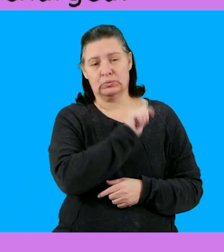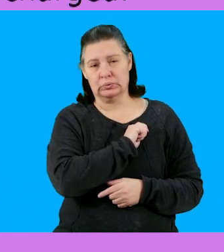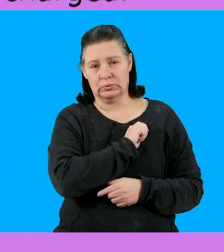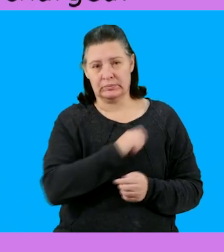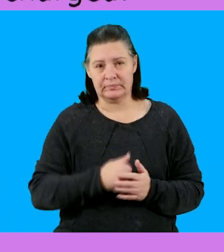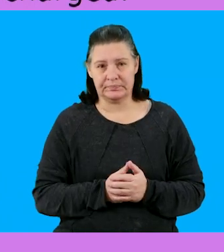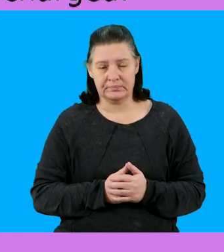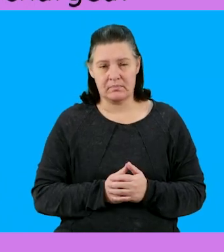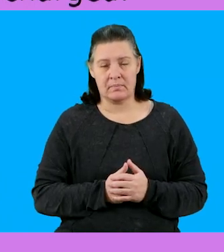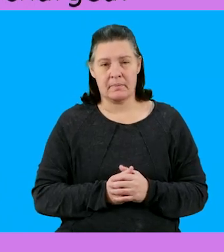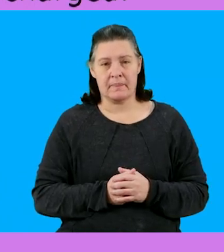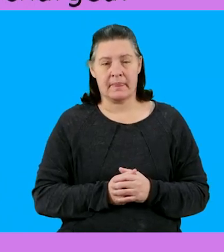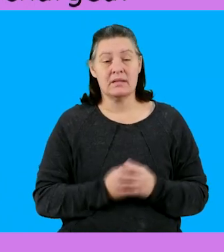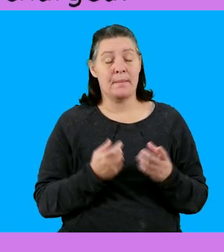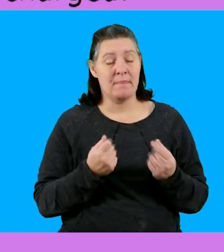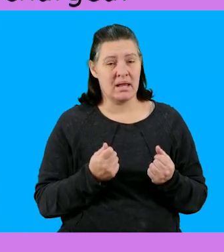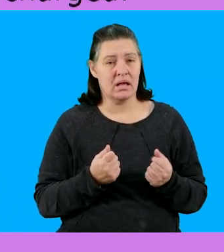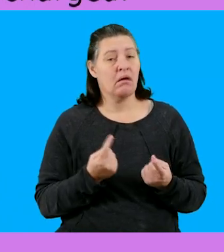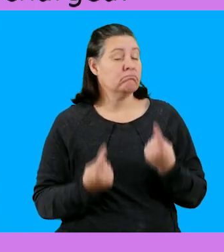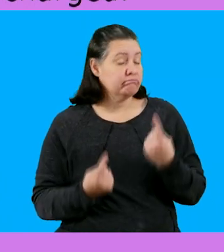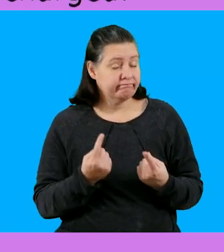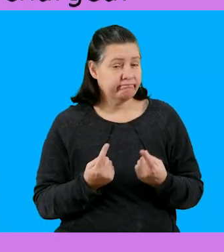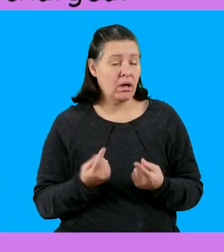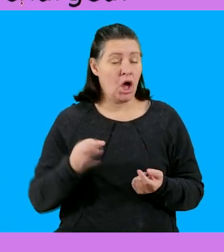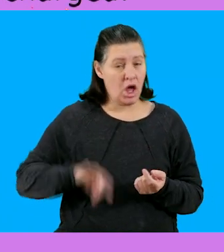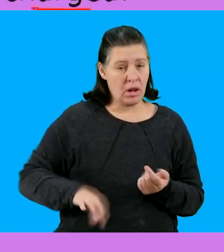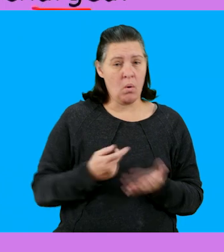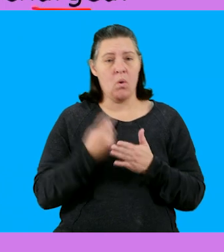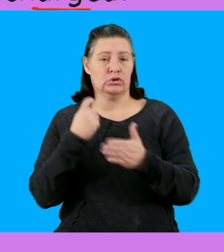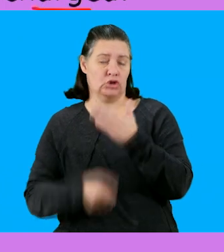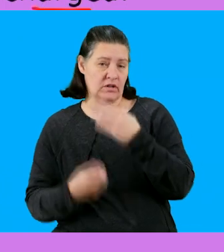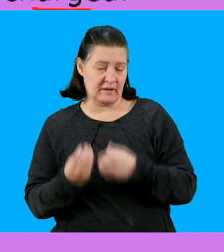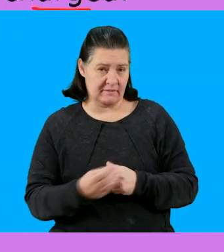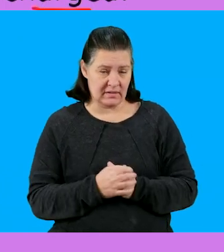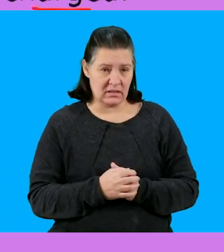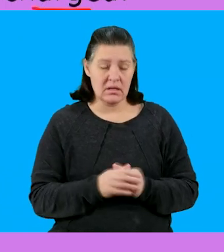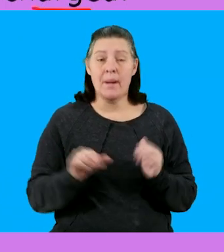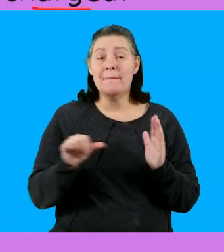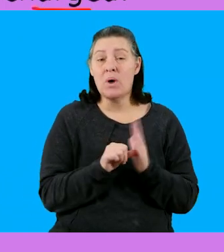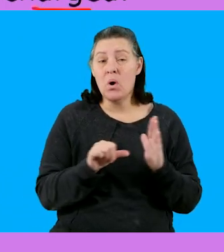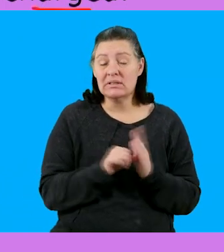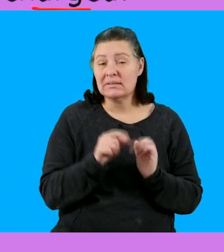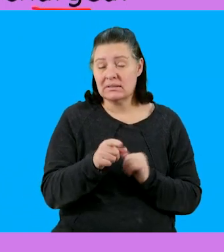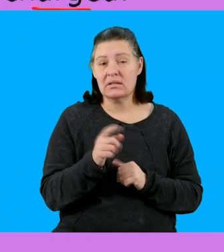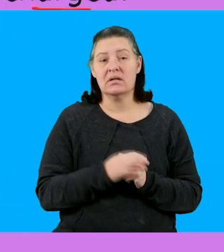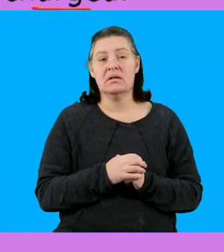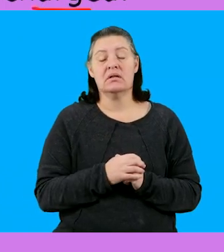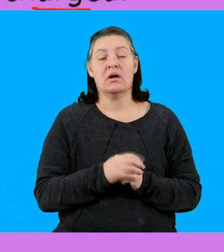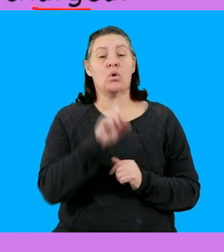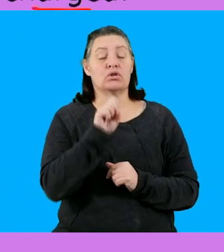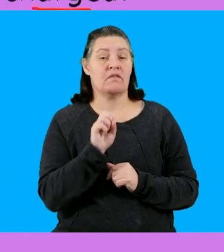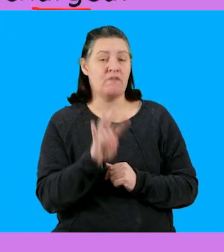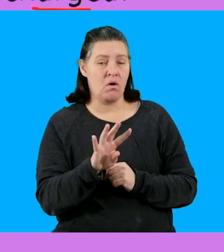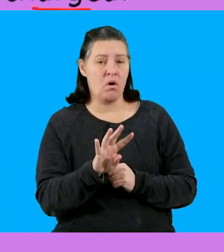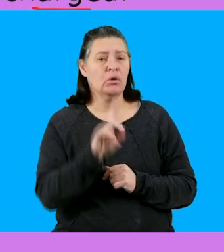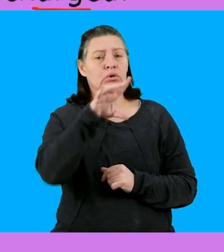is definitely true, right? It is money that is either earned or charged. Then also important here, question number